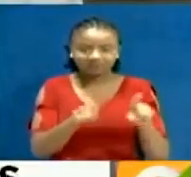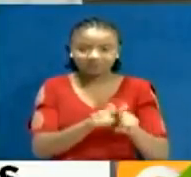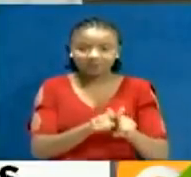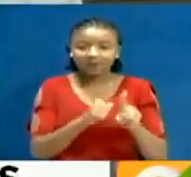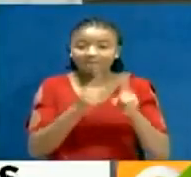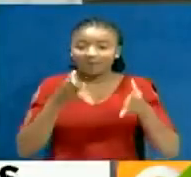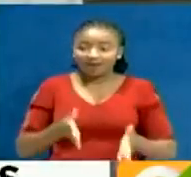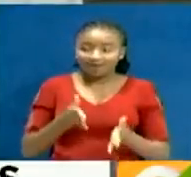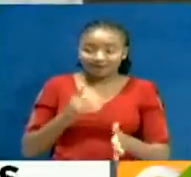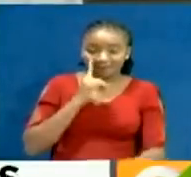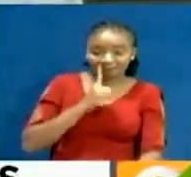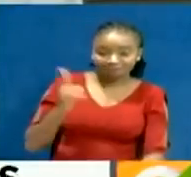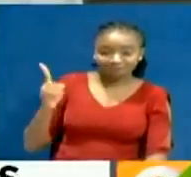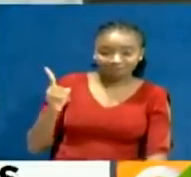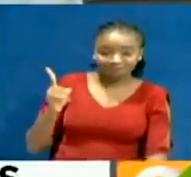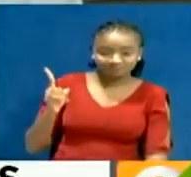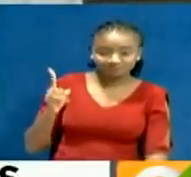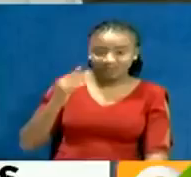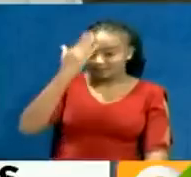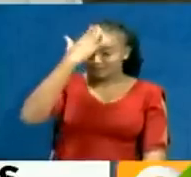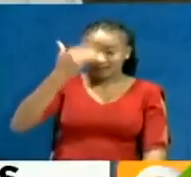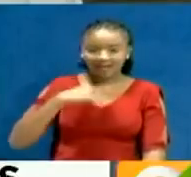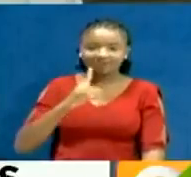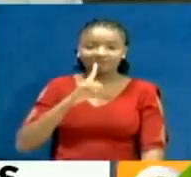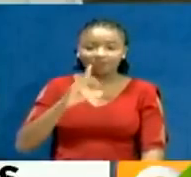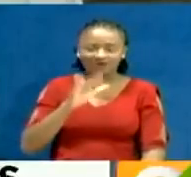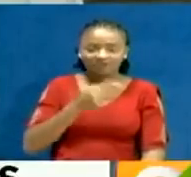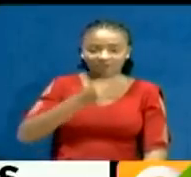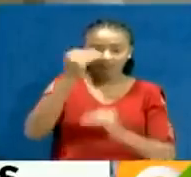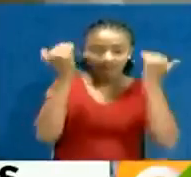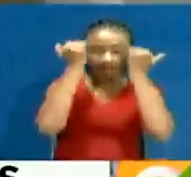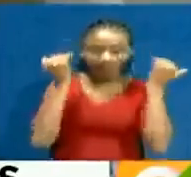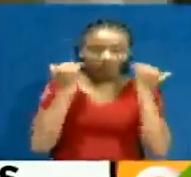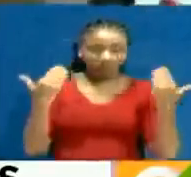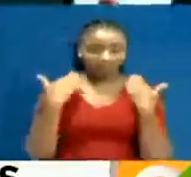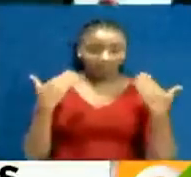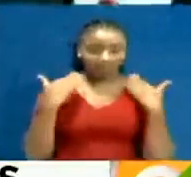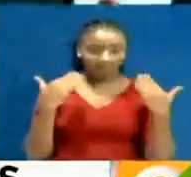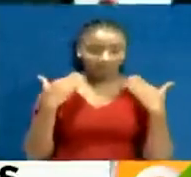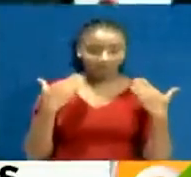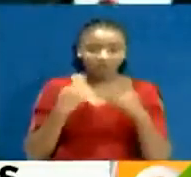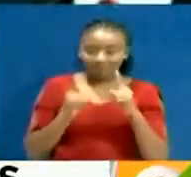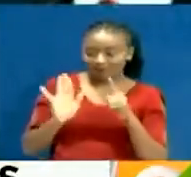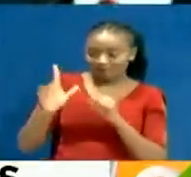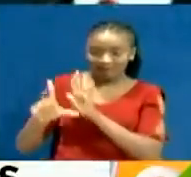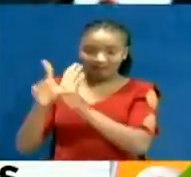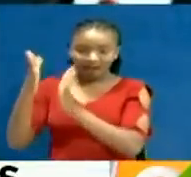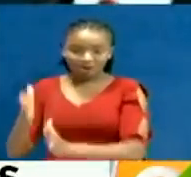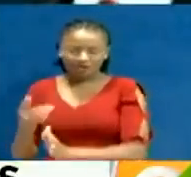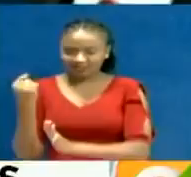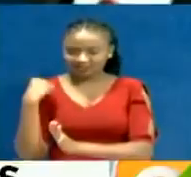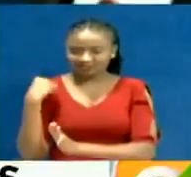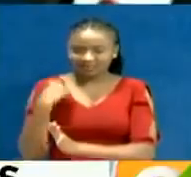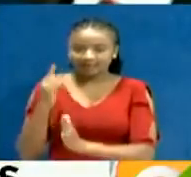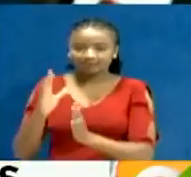current stalemate occasioned by orders issued on Monday by the High Court in Meru. Mahmoud's legal team yesterday lodged